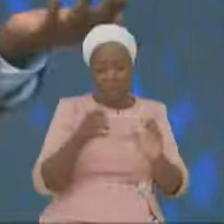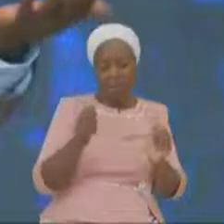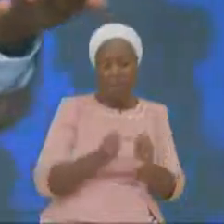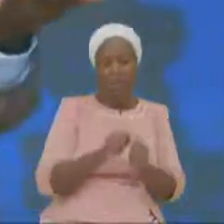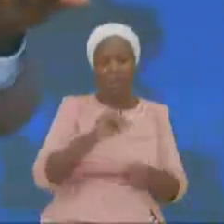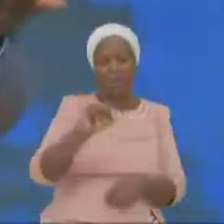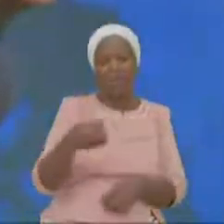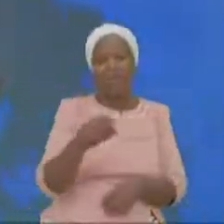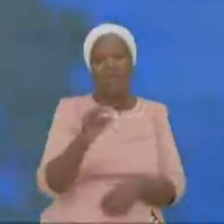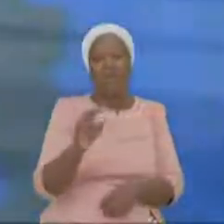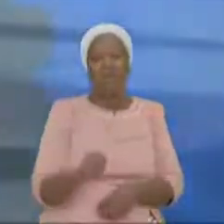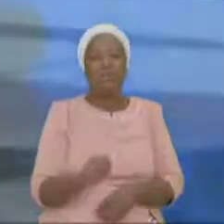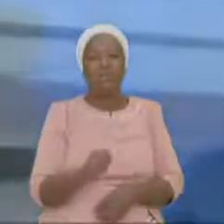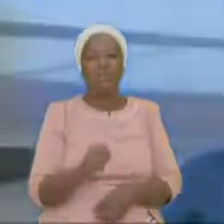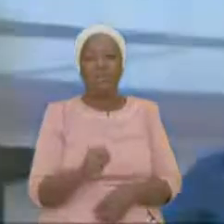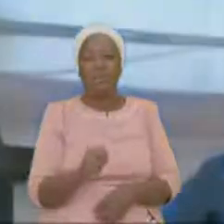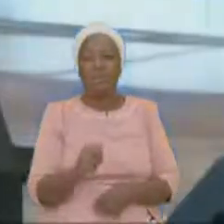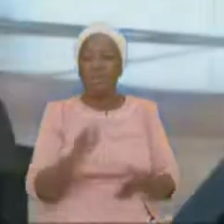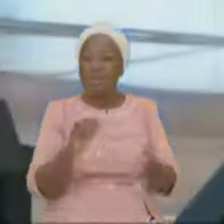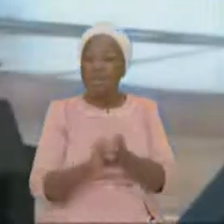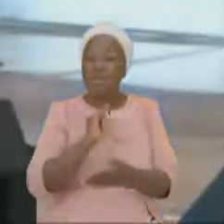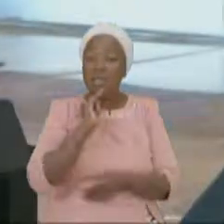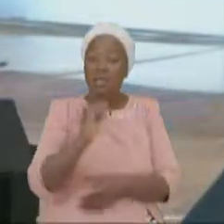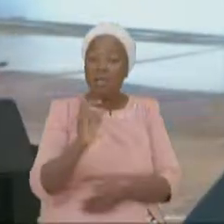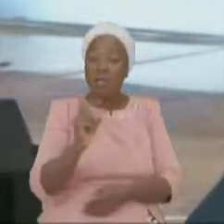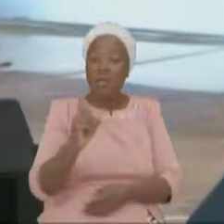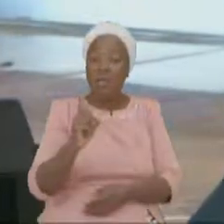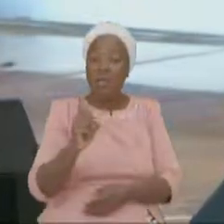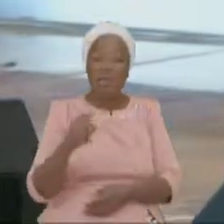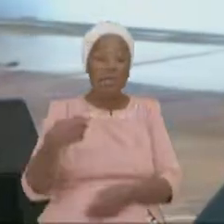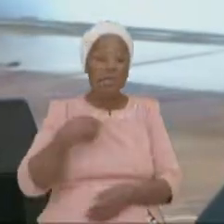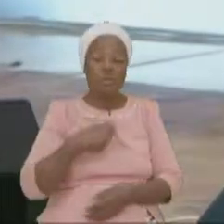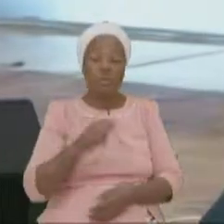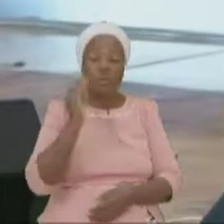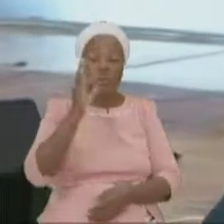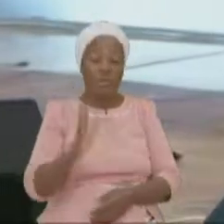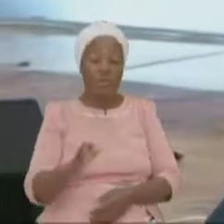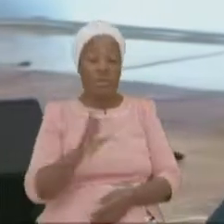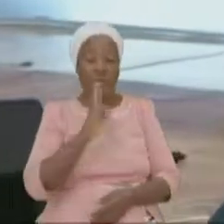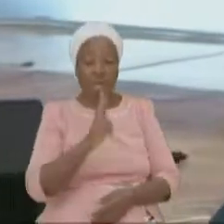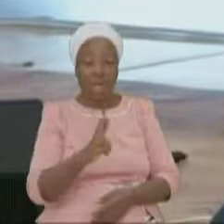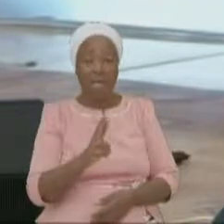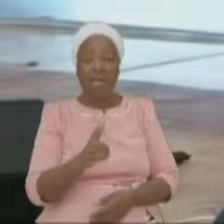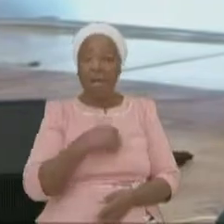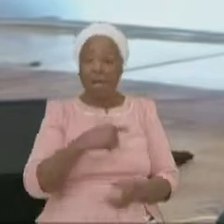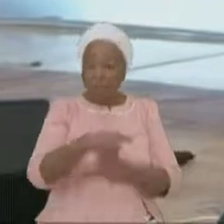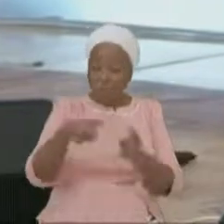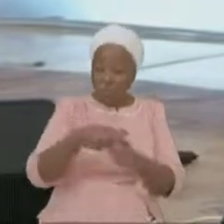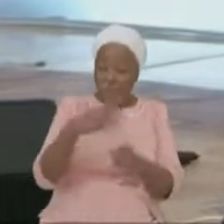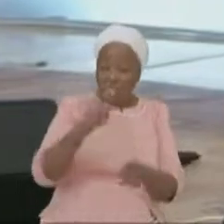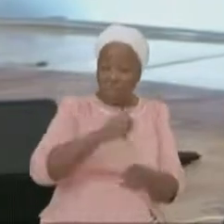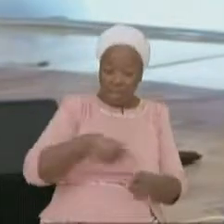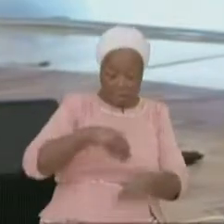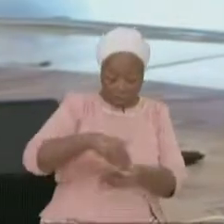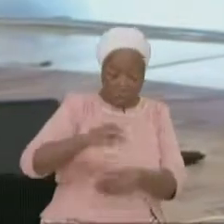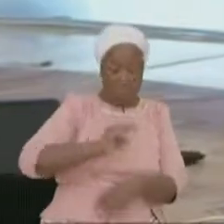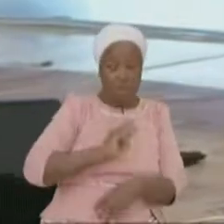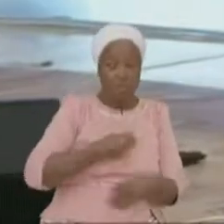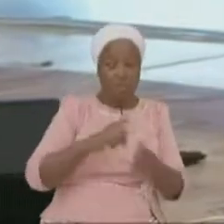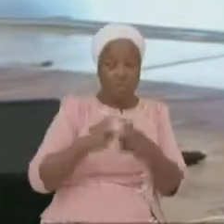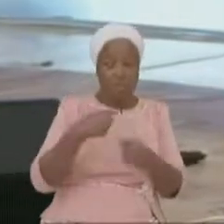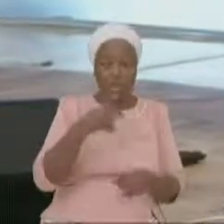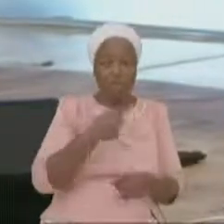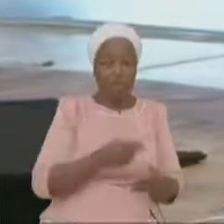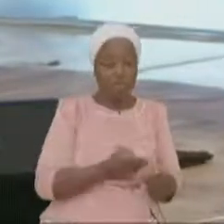John. That's where we preachers are. When the Lord sends us to tell you the